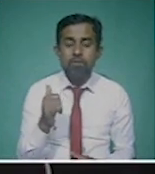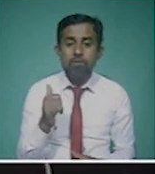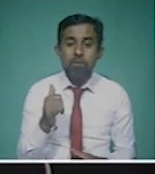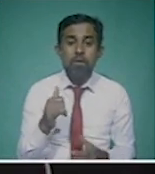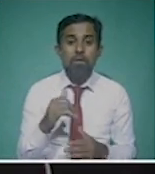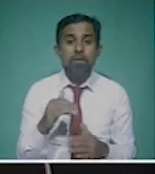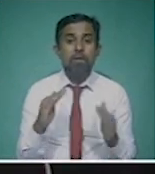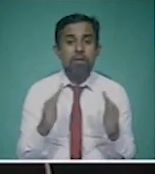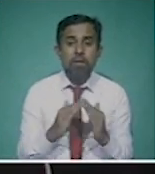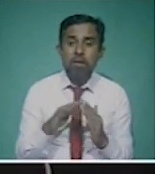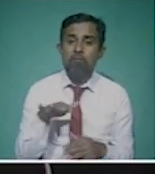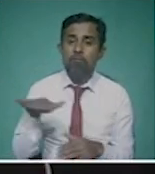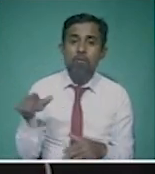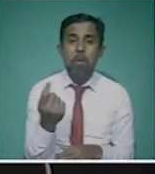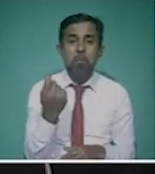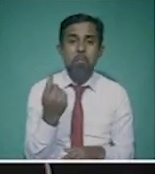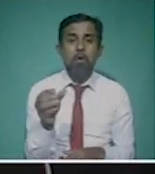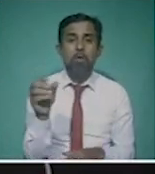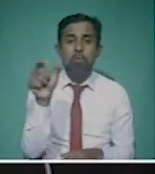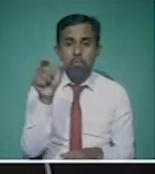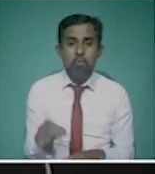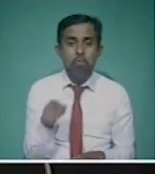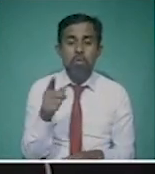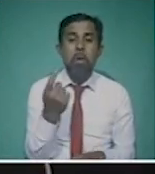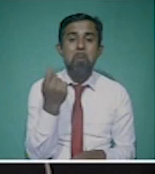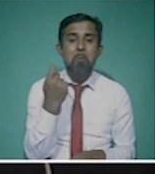oral. I must thank